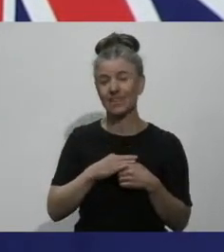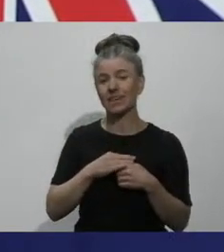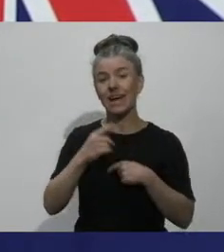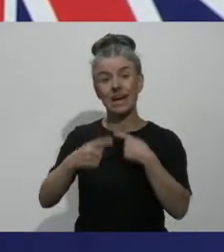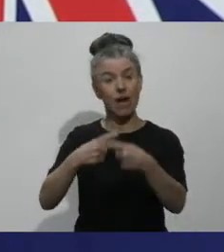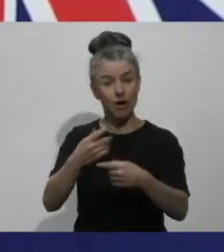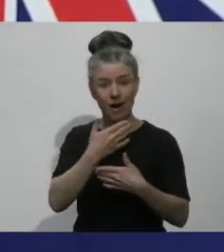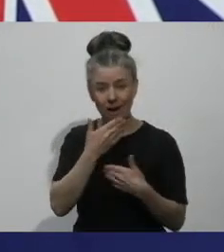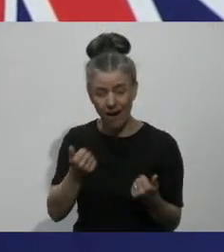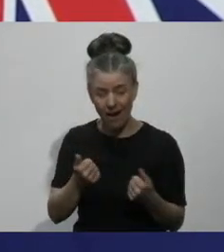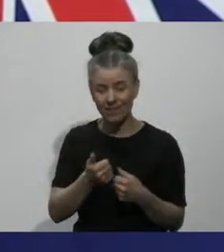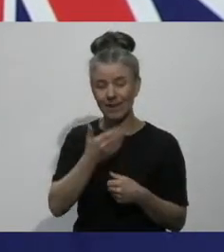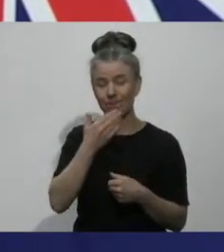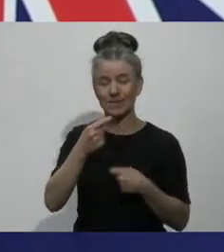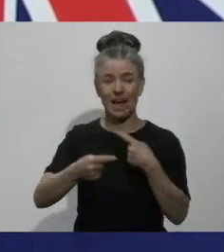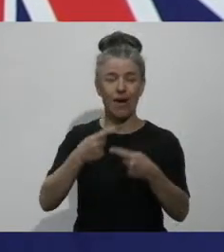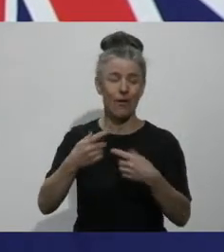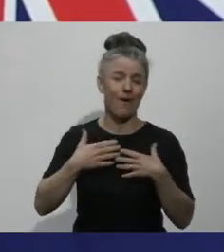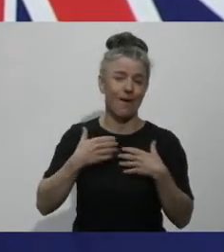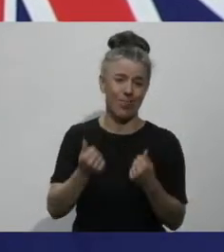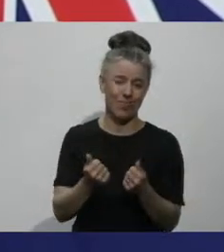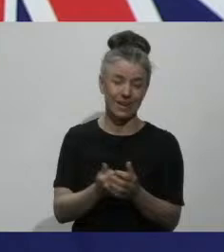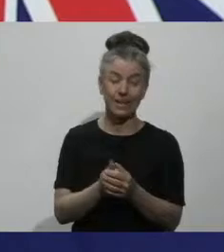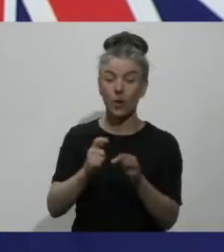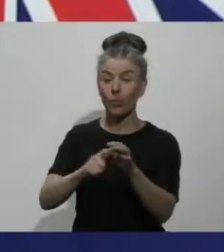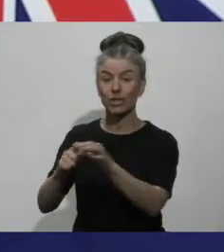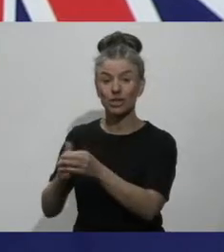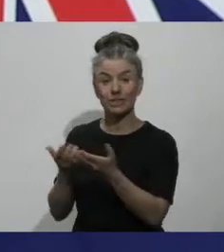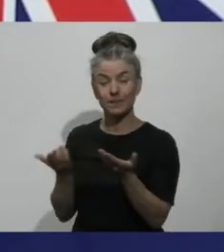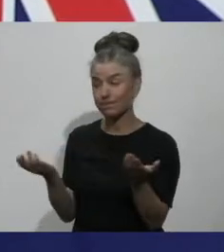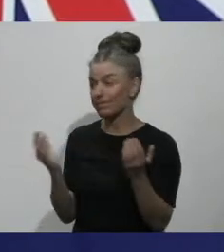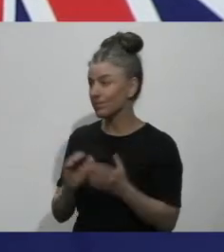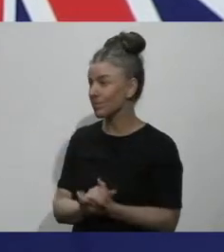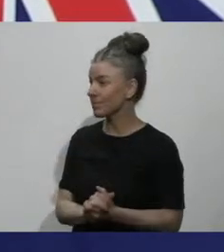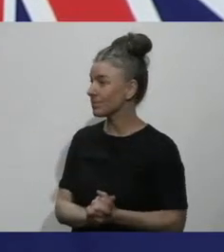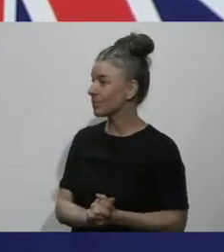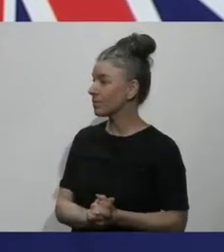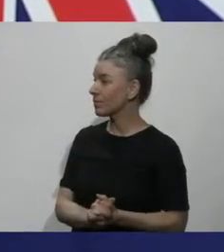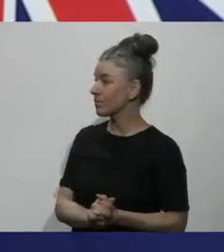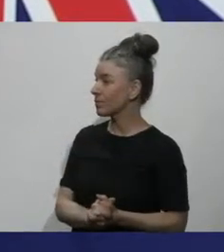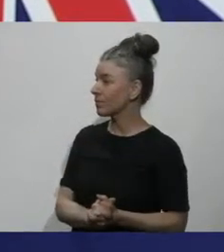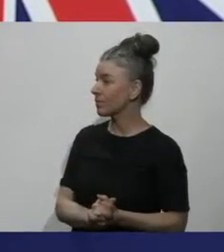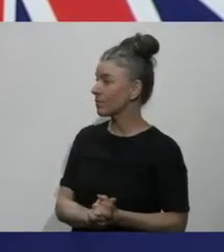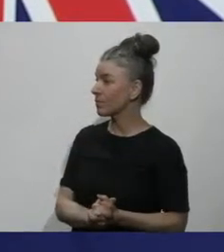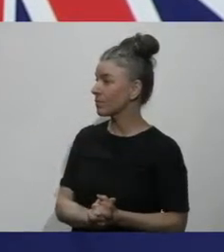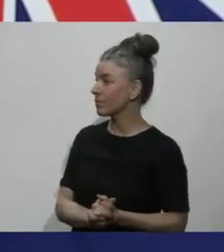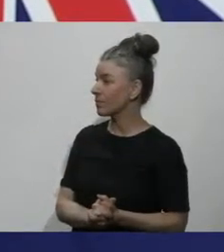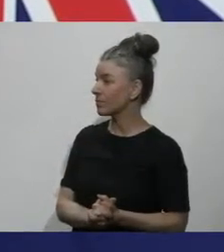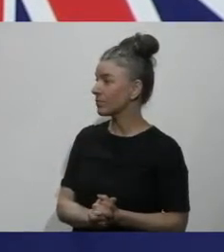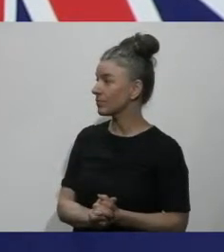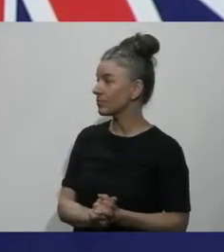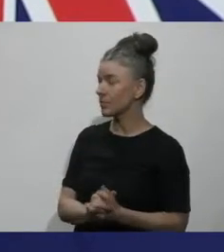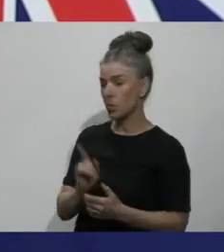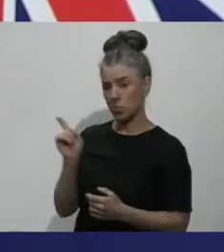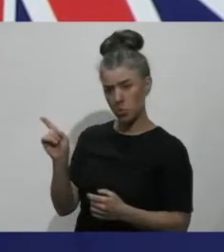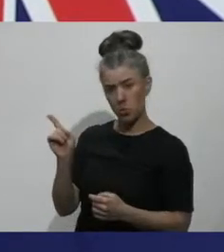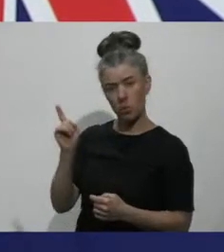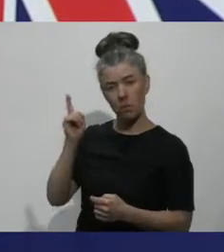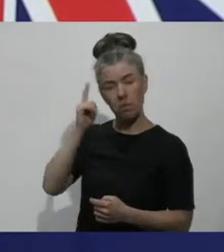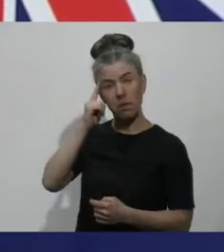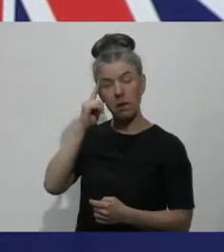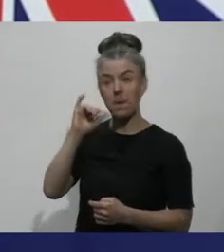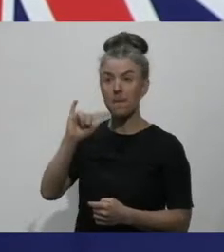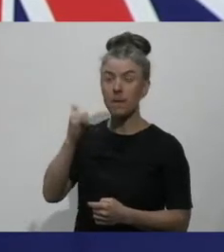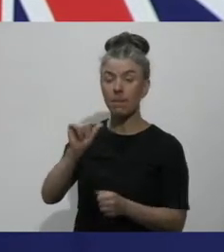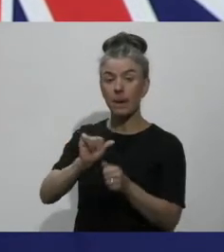well, everyone. We're happy to take questions. Jessica. Minister, did you give consideration to an all of North Island level 3, given that we've